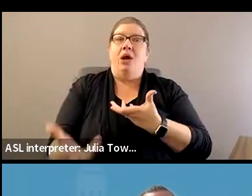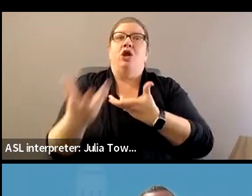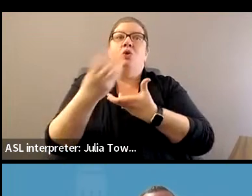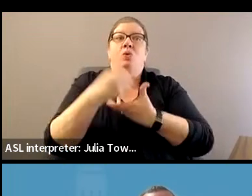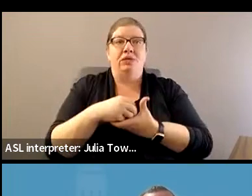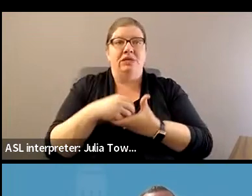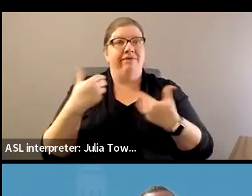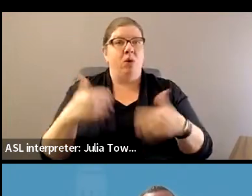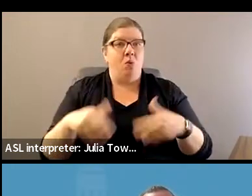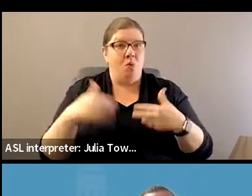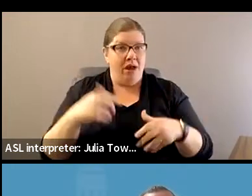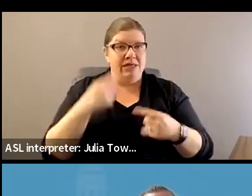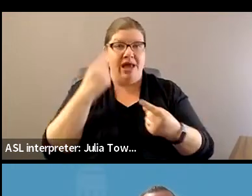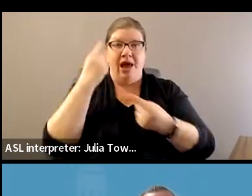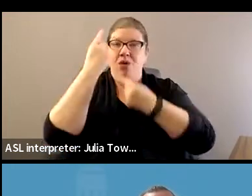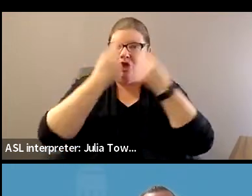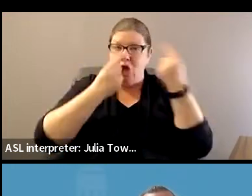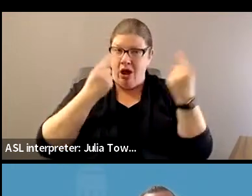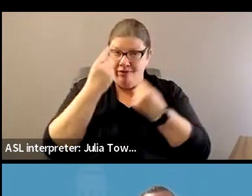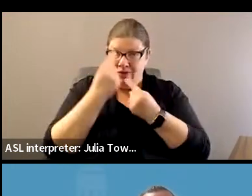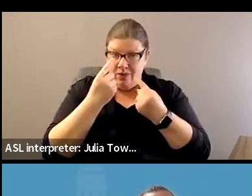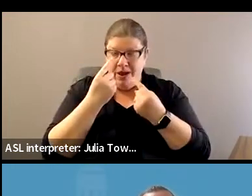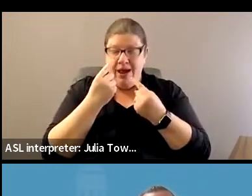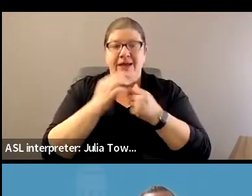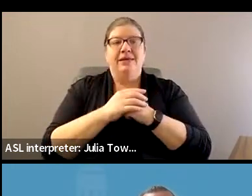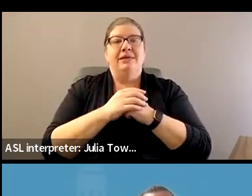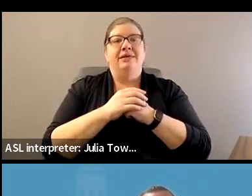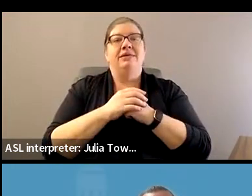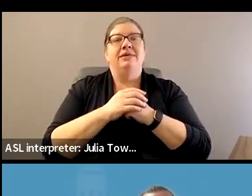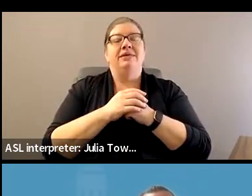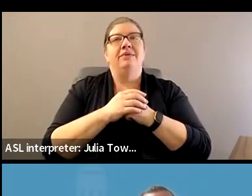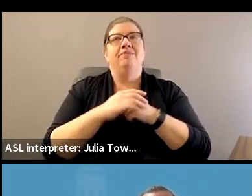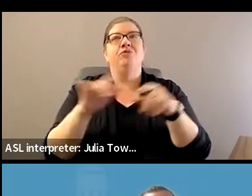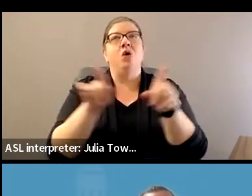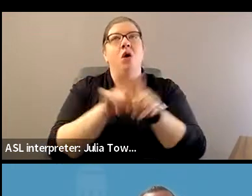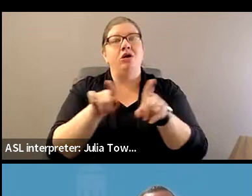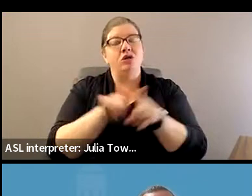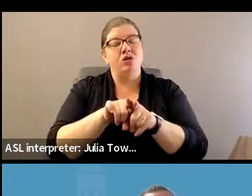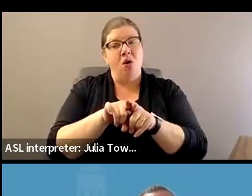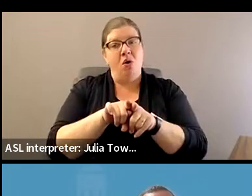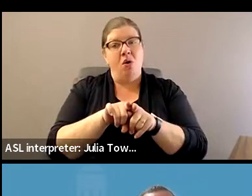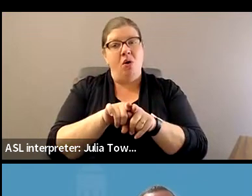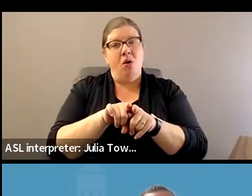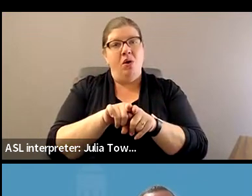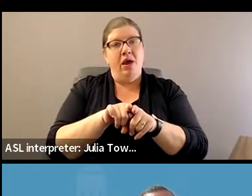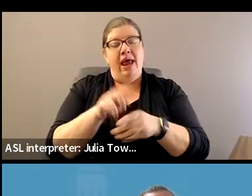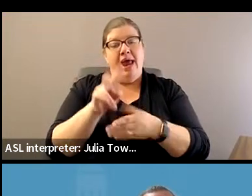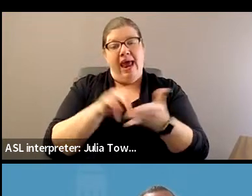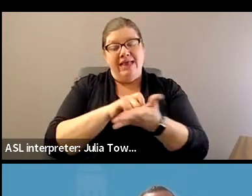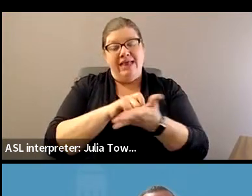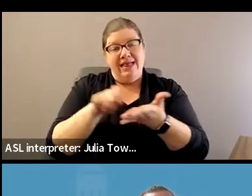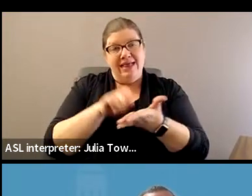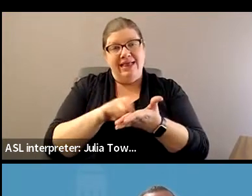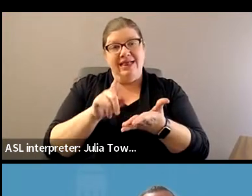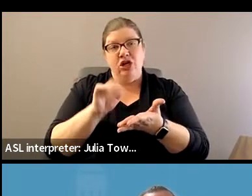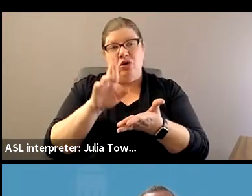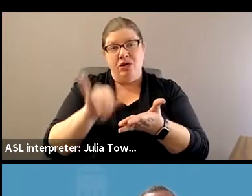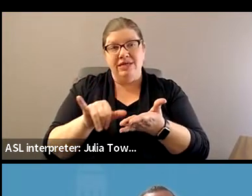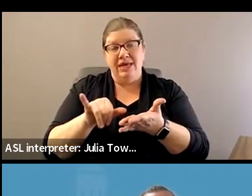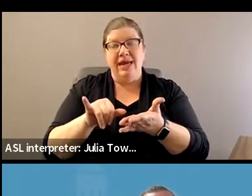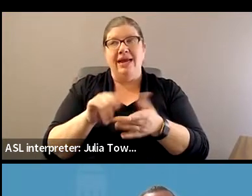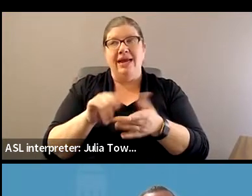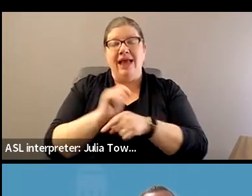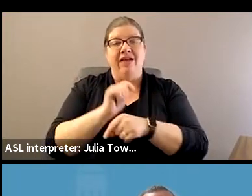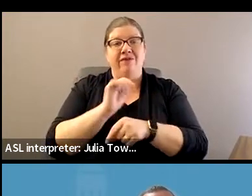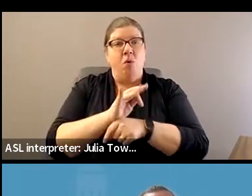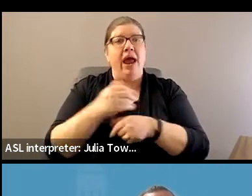was, how thoughtful it was. And also at the Literacy Task Force, there were also some principals there,